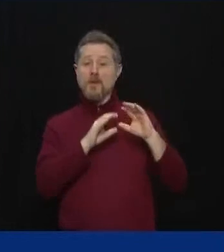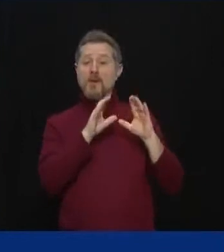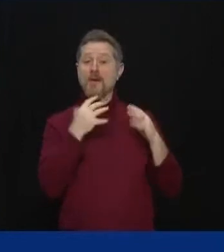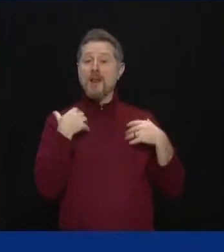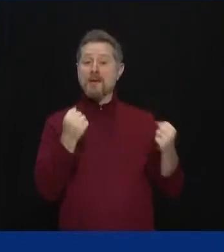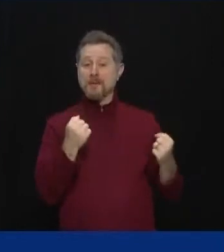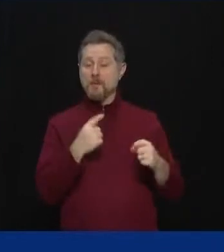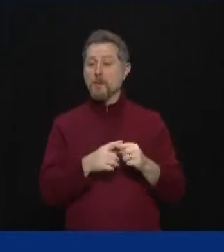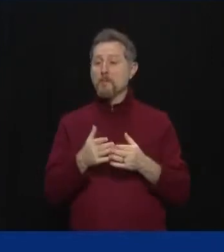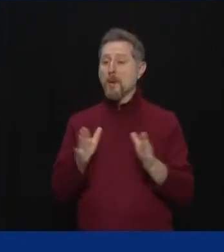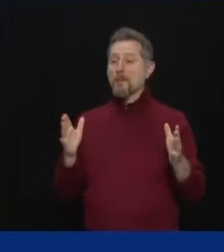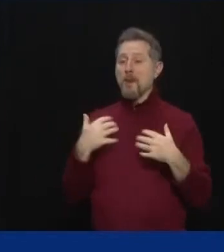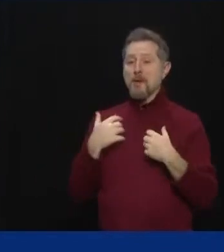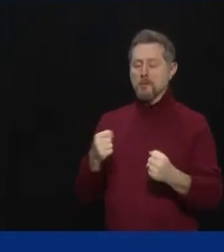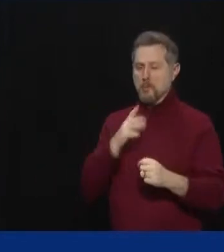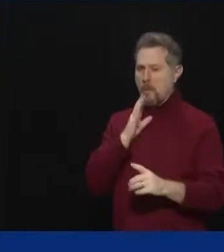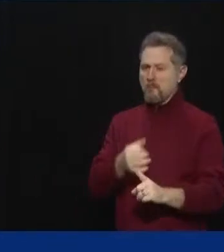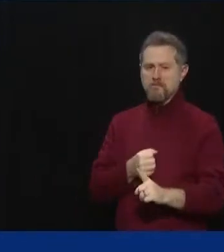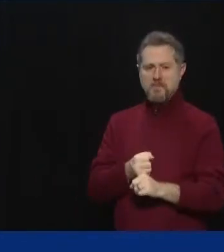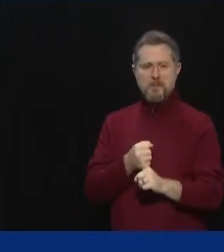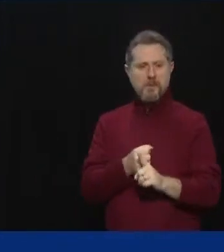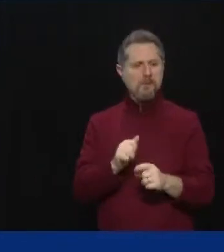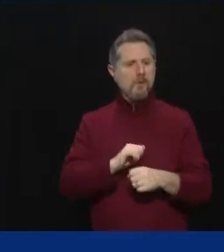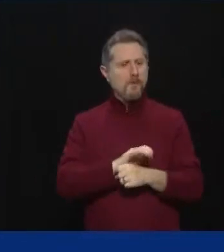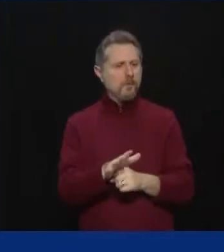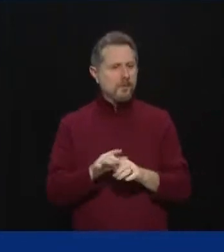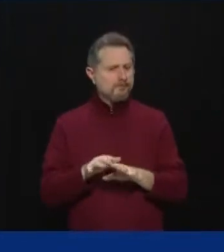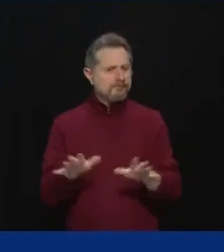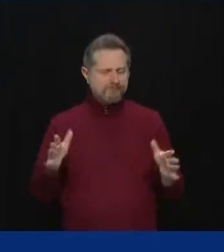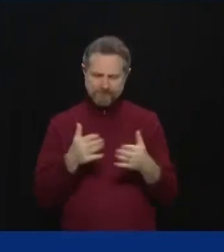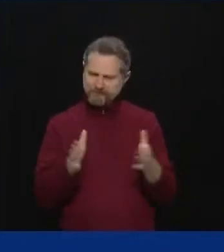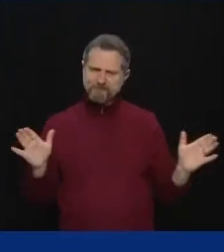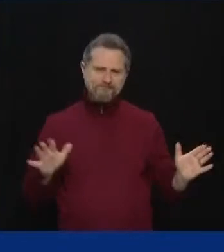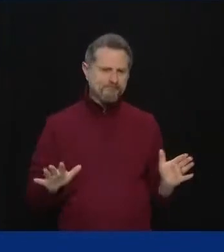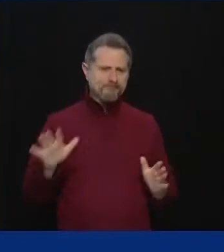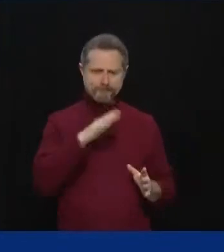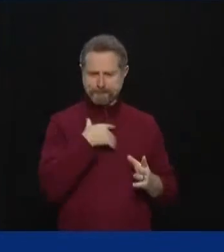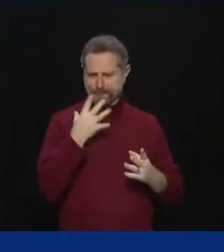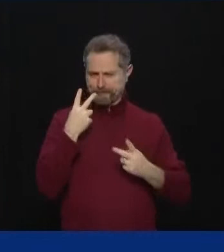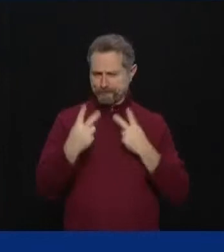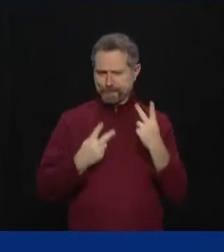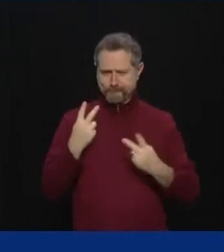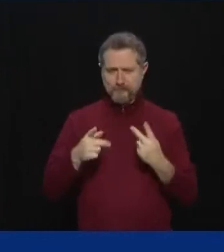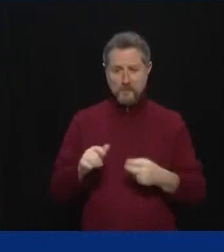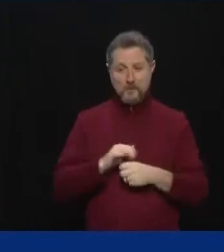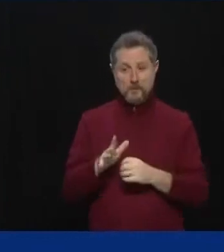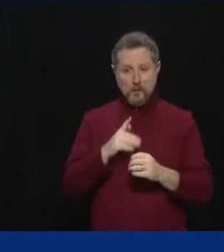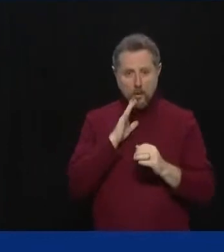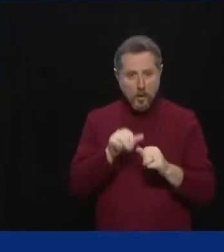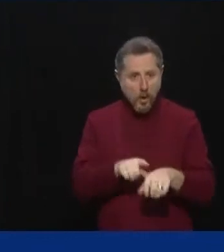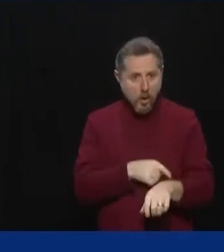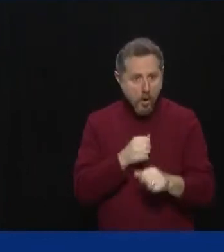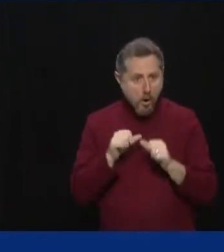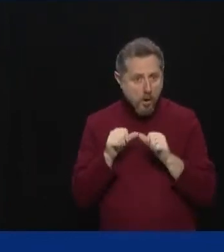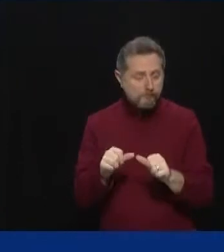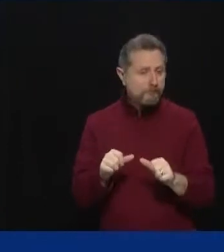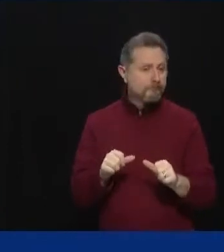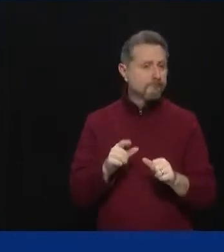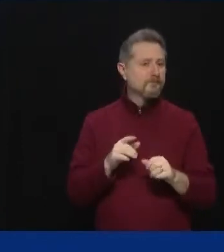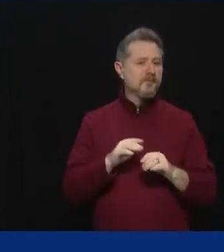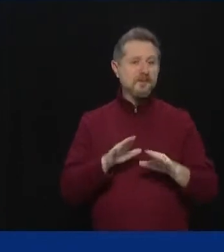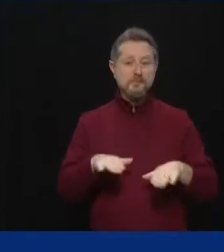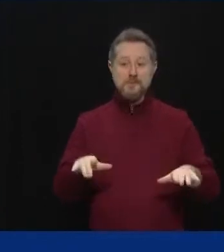impact of the COVID and looking at long haul COVID, children's mental health, which,